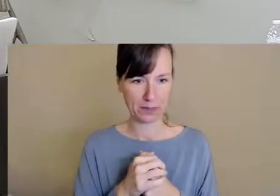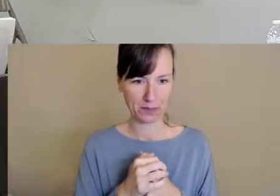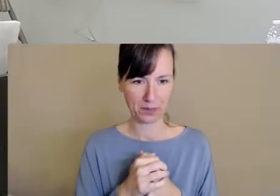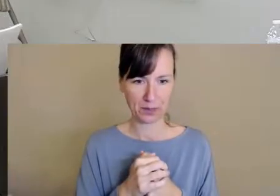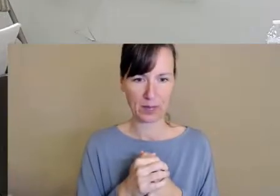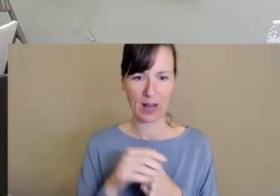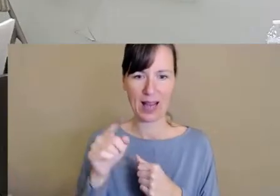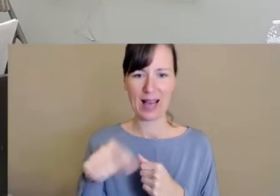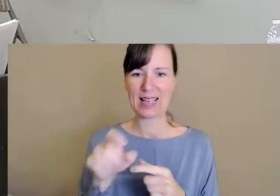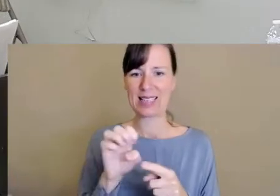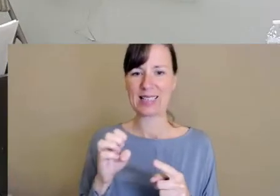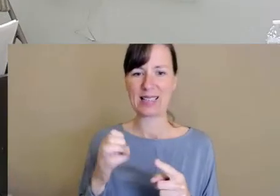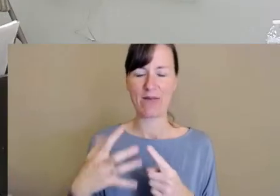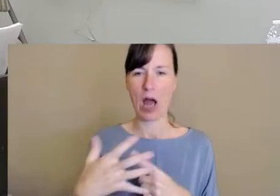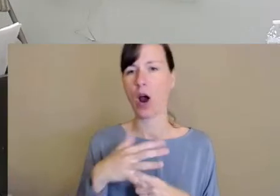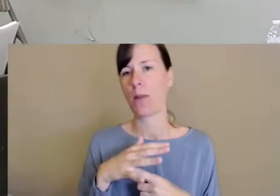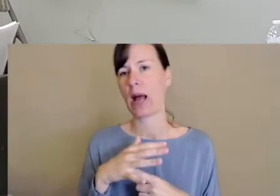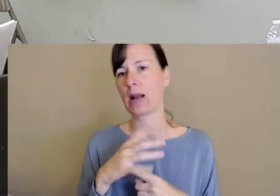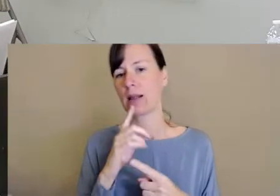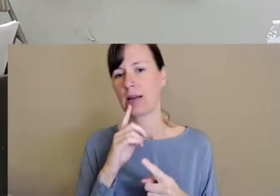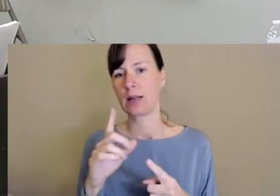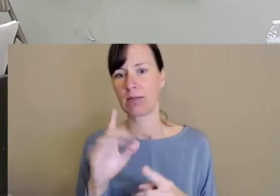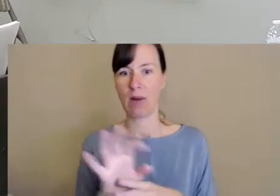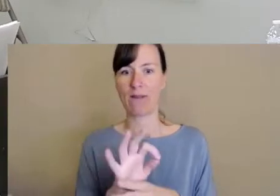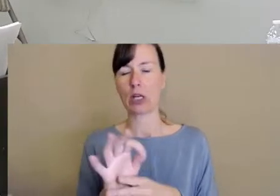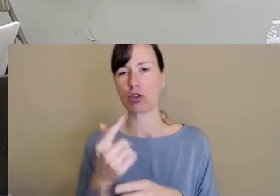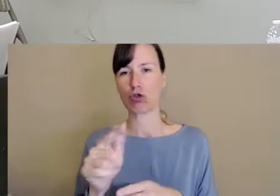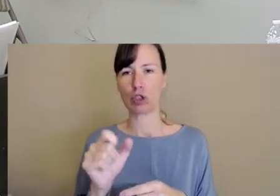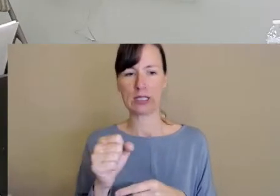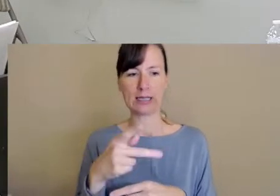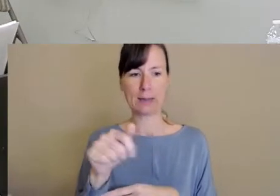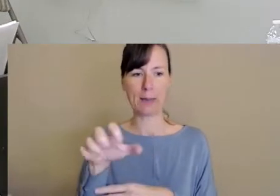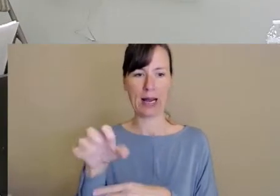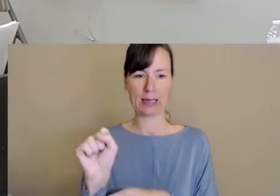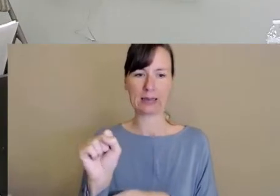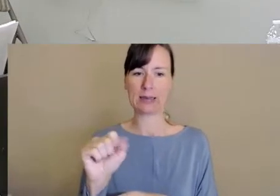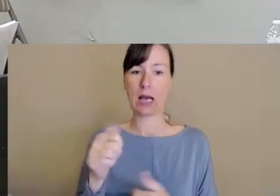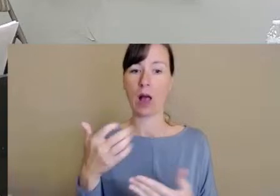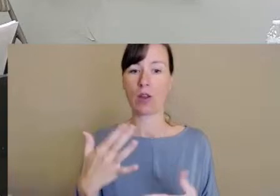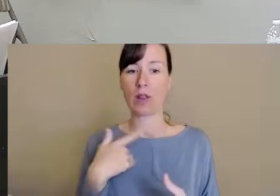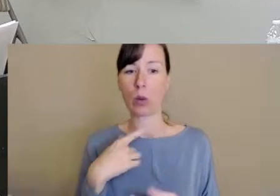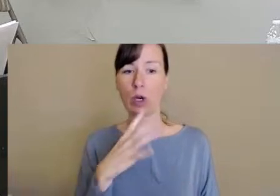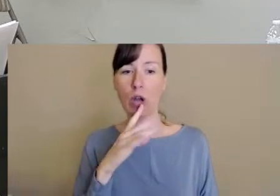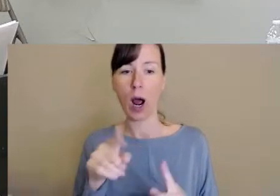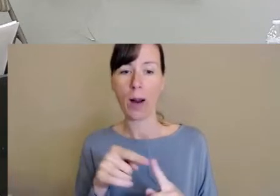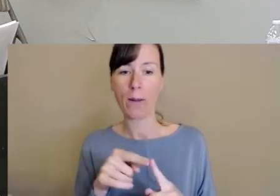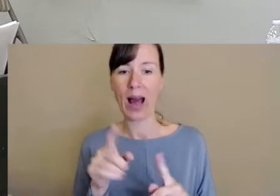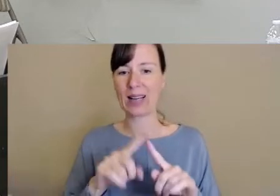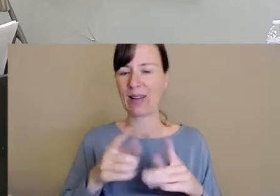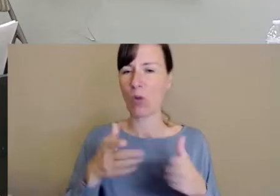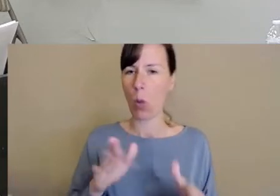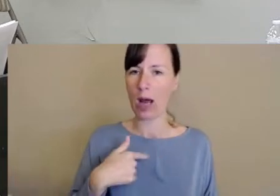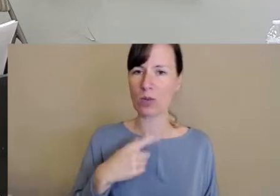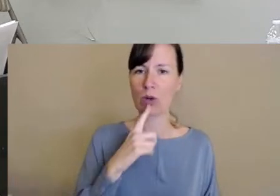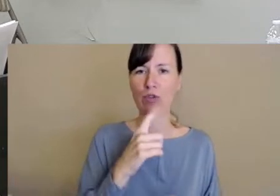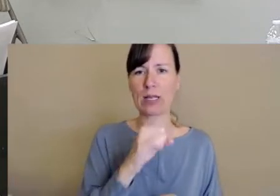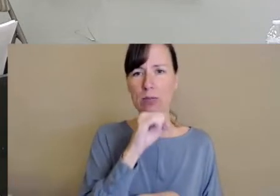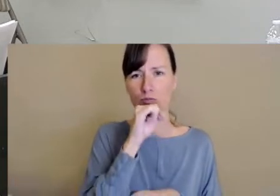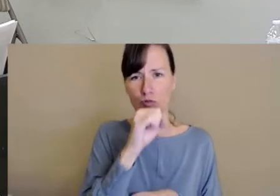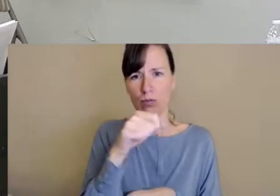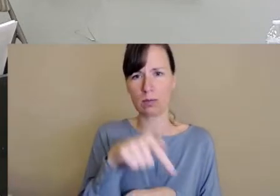this land, it's important for us to remember the various ways this land protects us. So the trees and